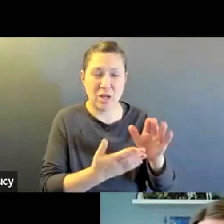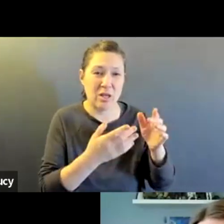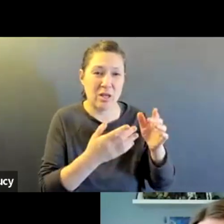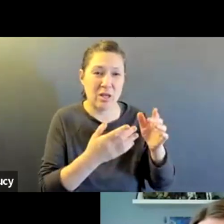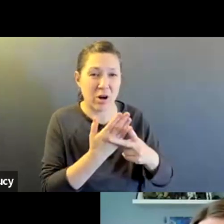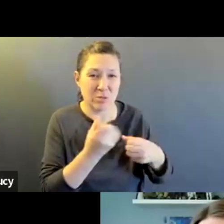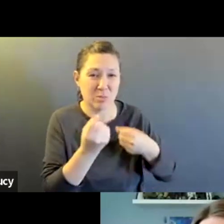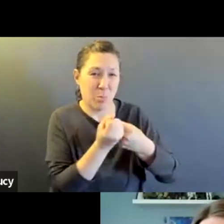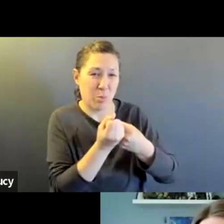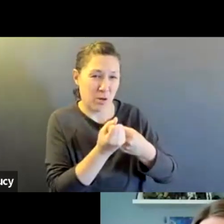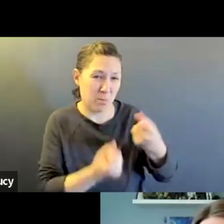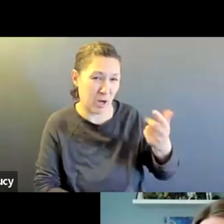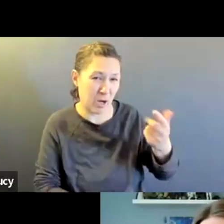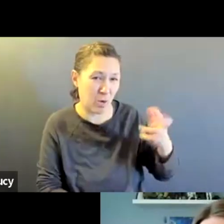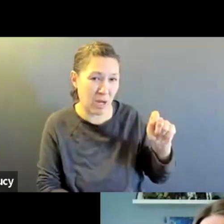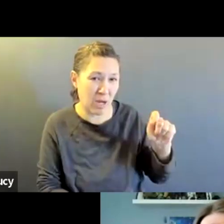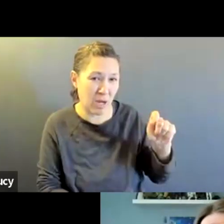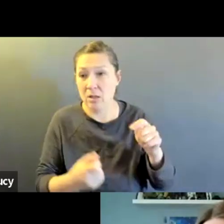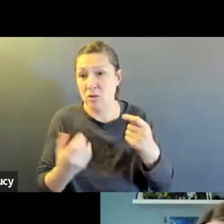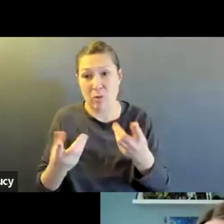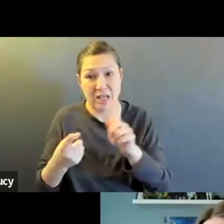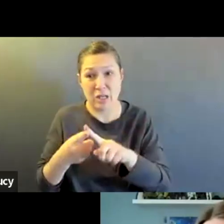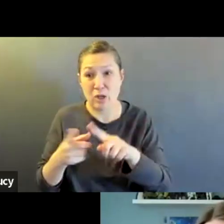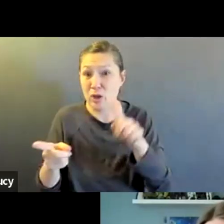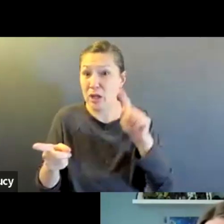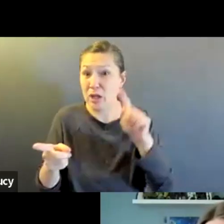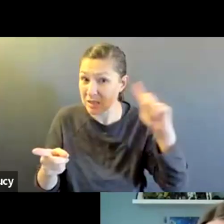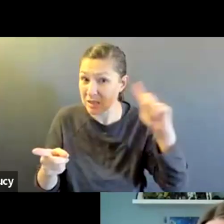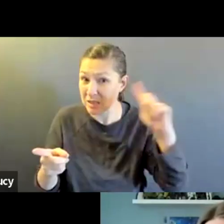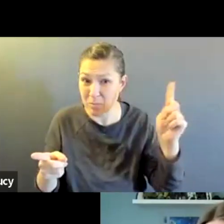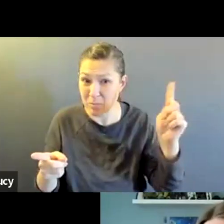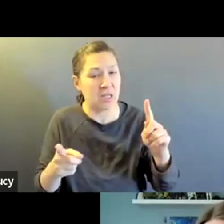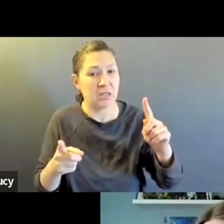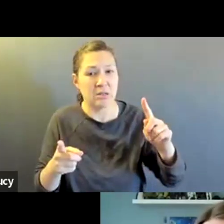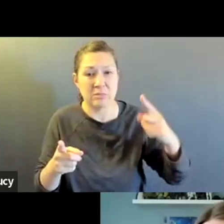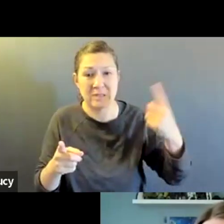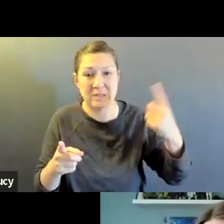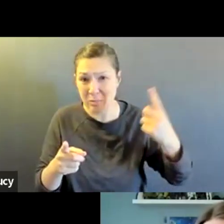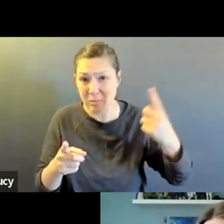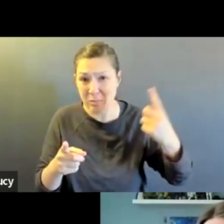until you hear, we assume that we will continue to do the work, but are smart about making plans.